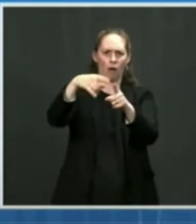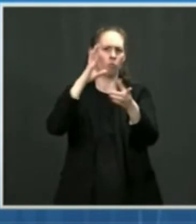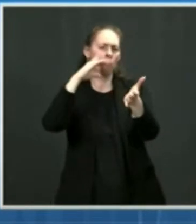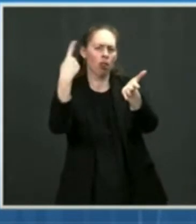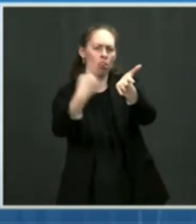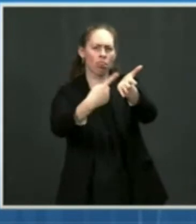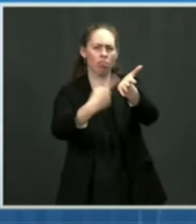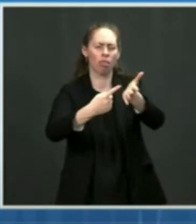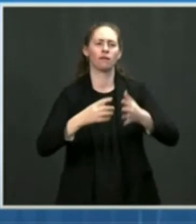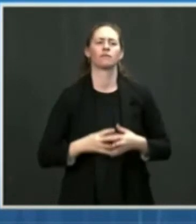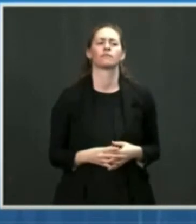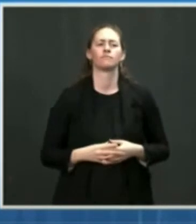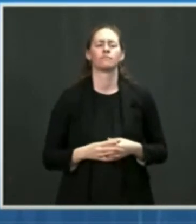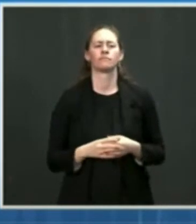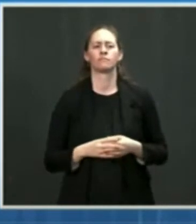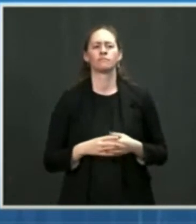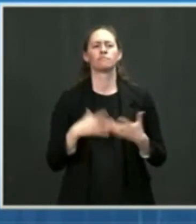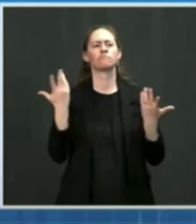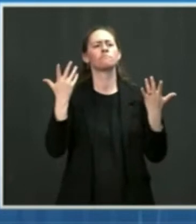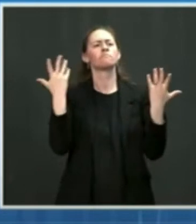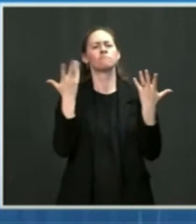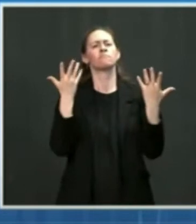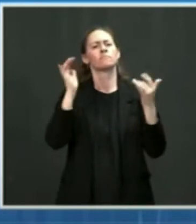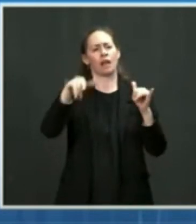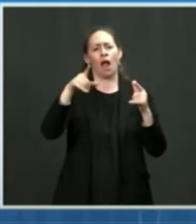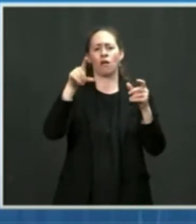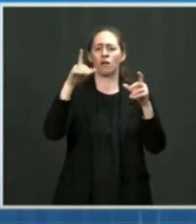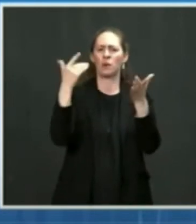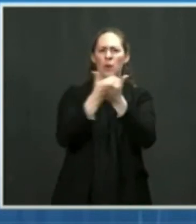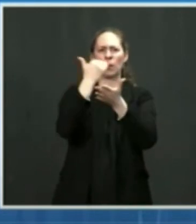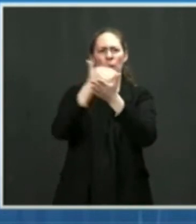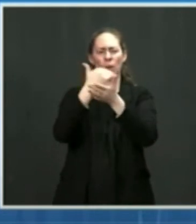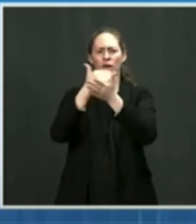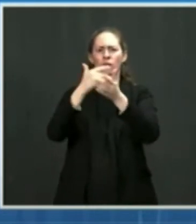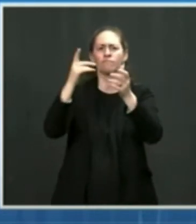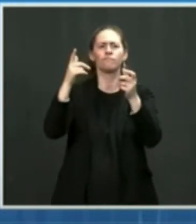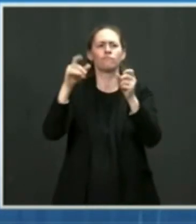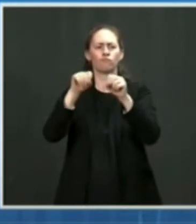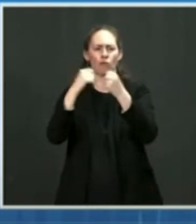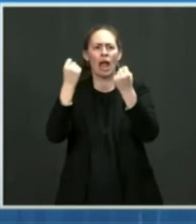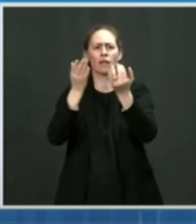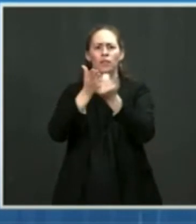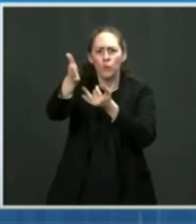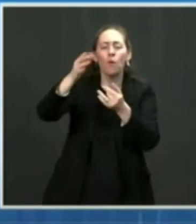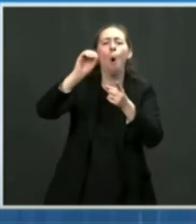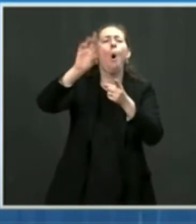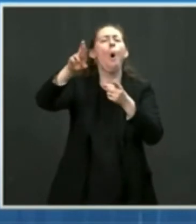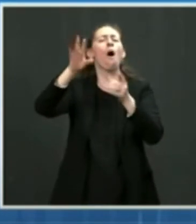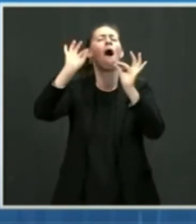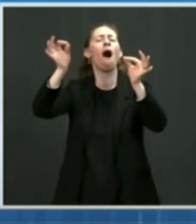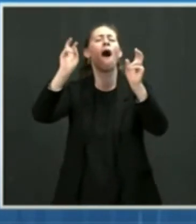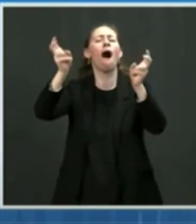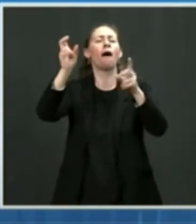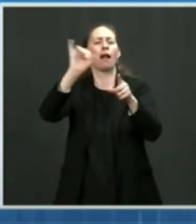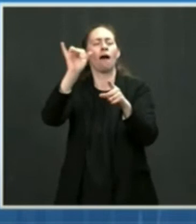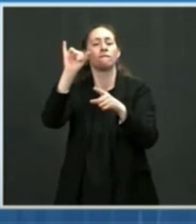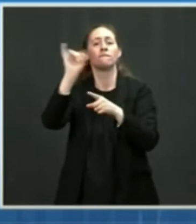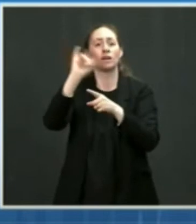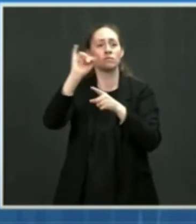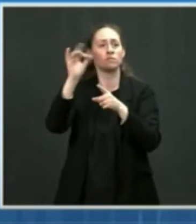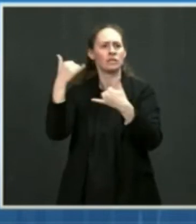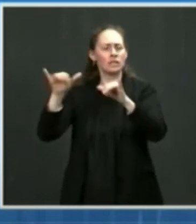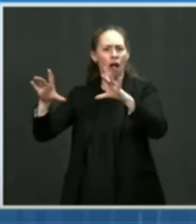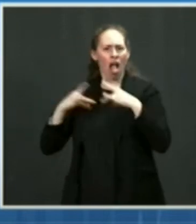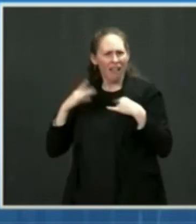some definitions. A breakthrough infection or a vaccine failure is when a person contracts an infection despite